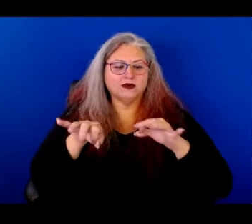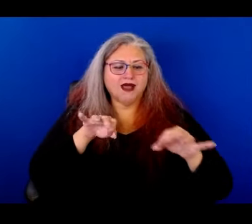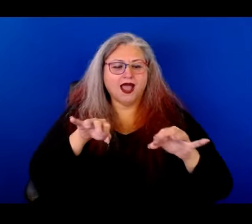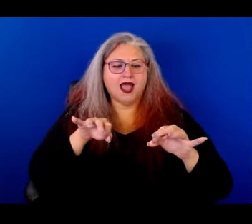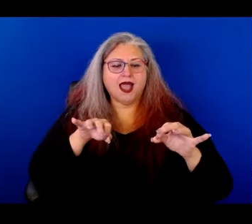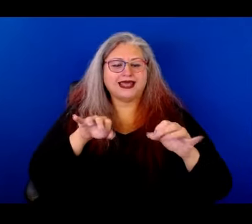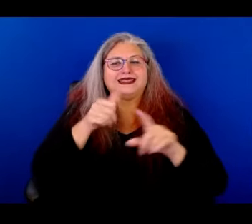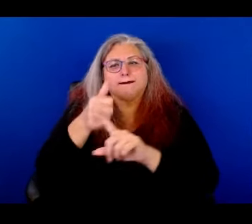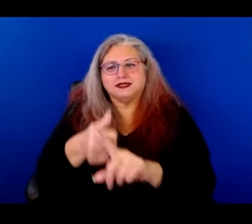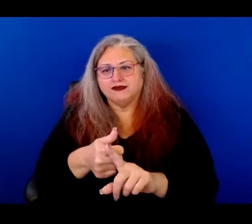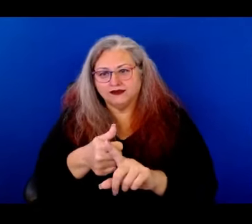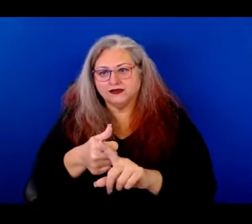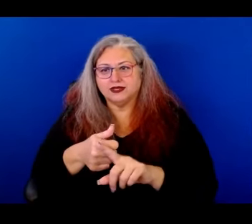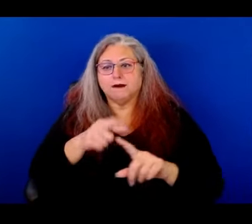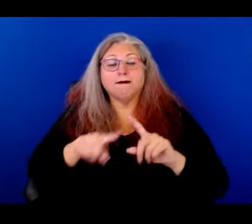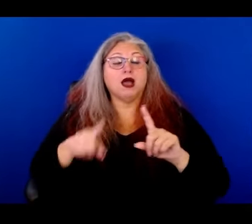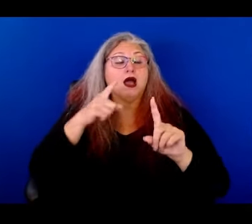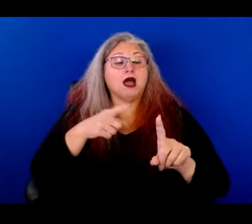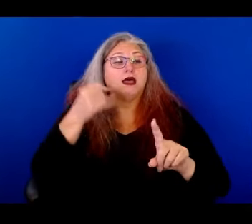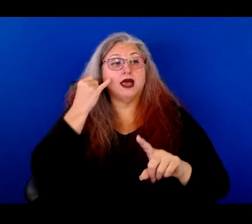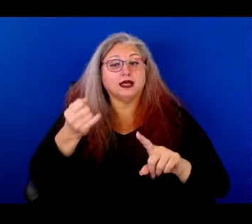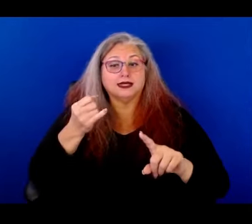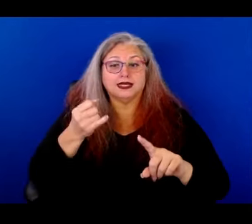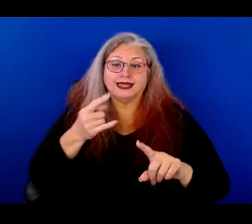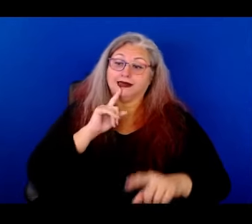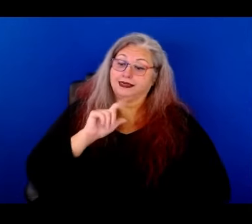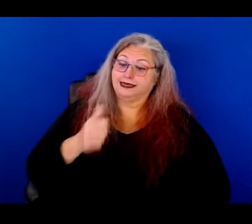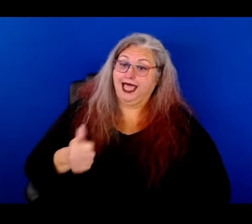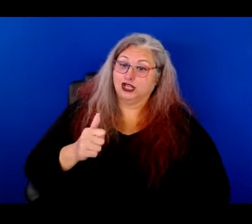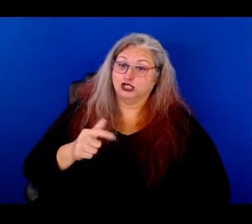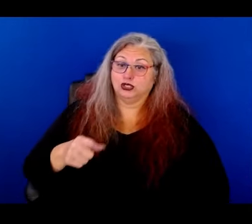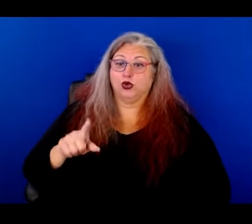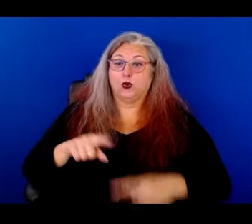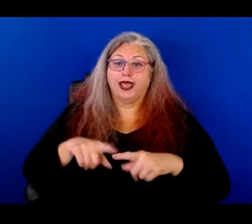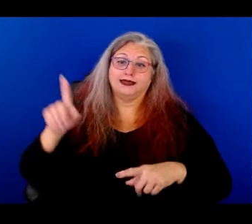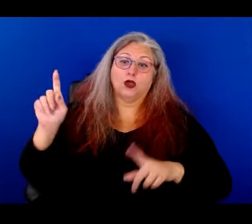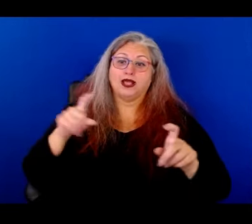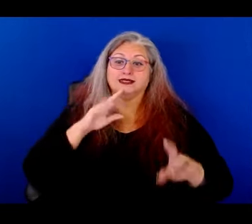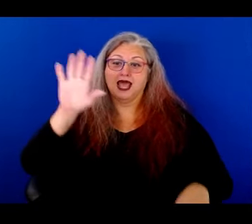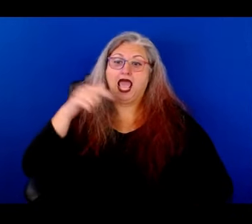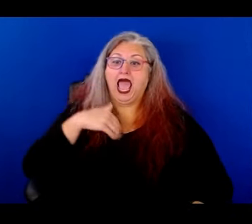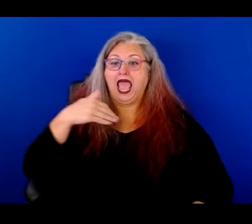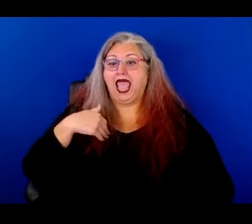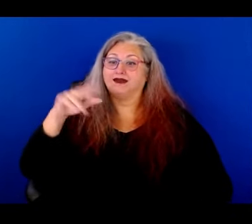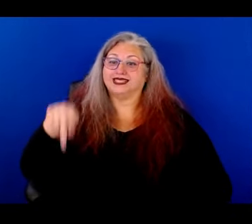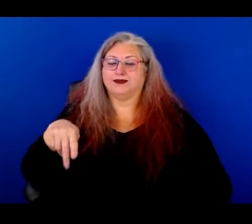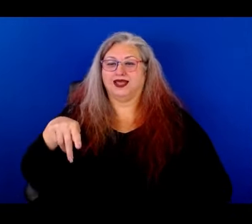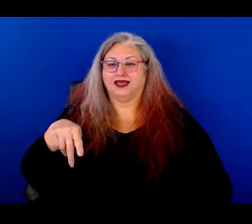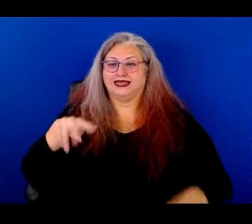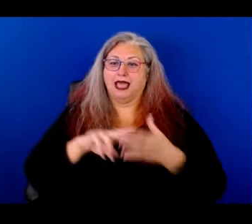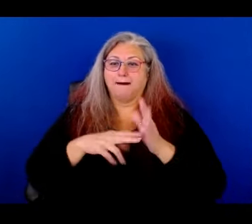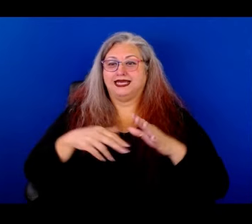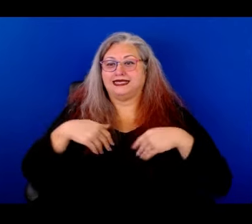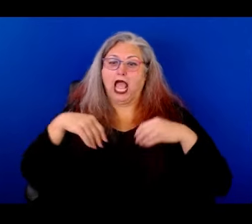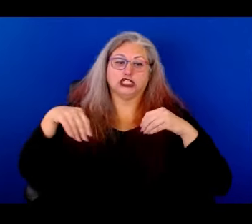things themselves. But mm-hmm. the idea that 10-year-olds walk around saying, I have cerebral palsy, it